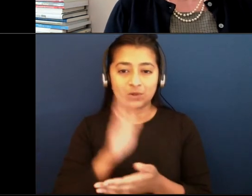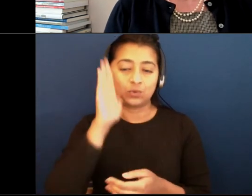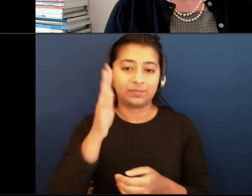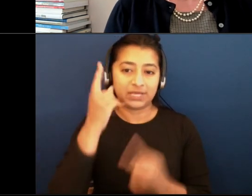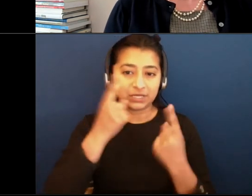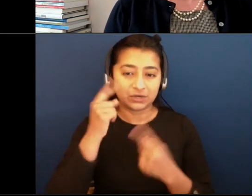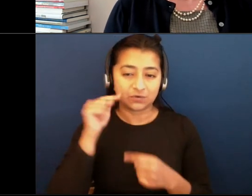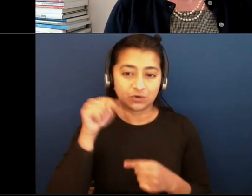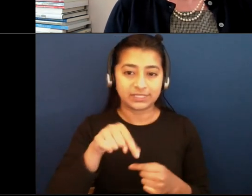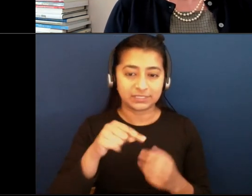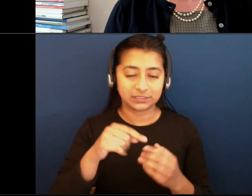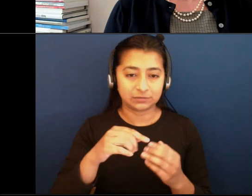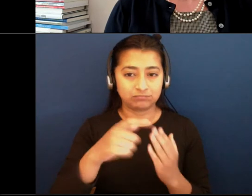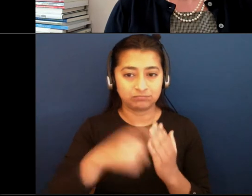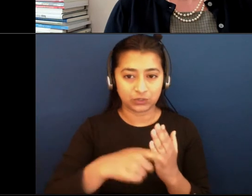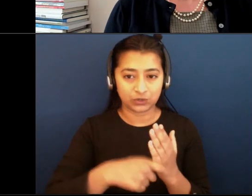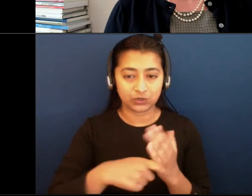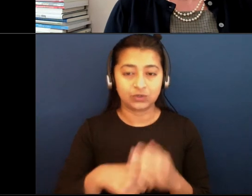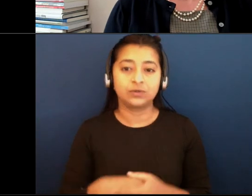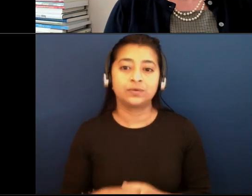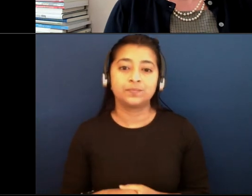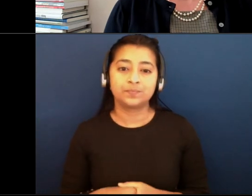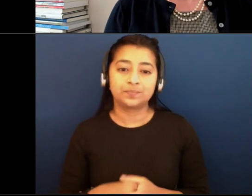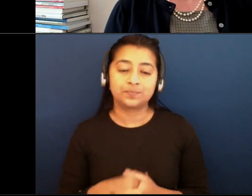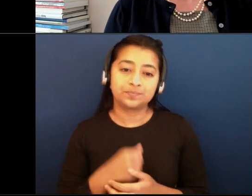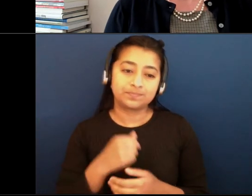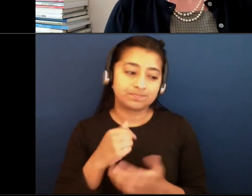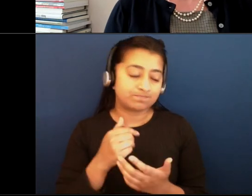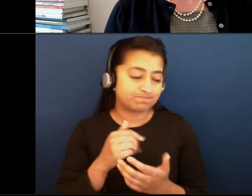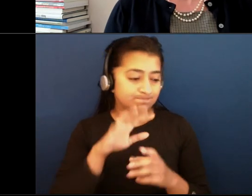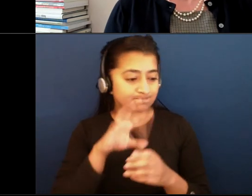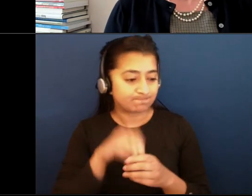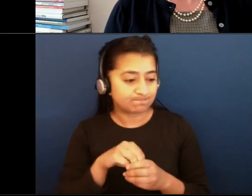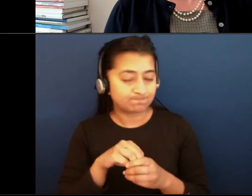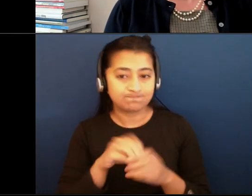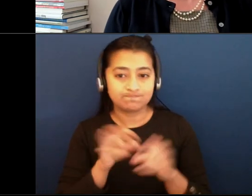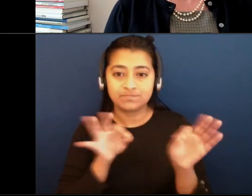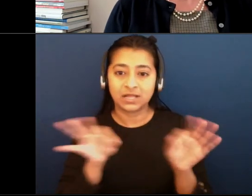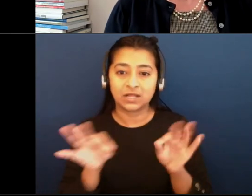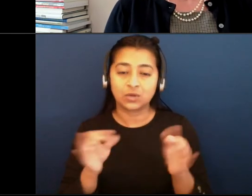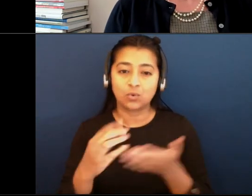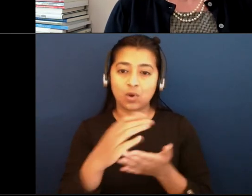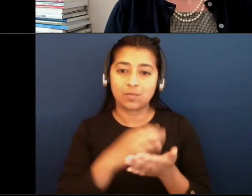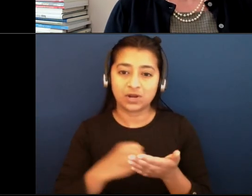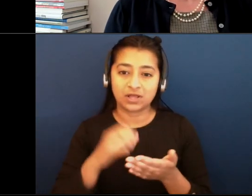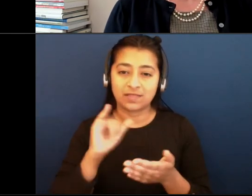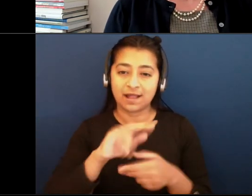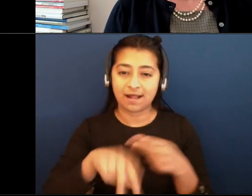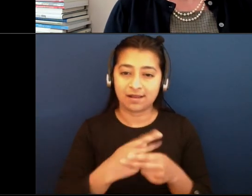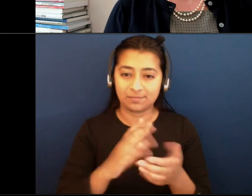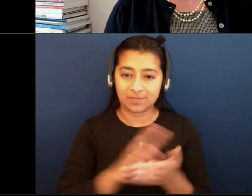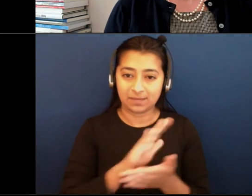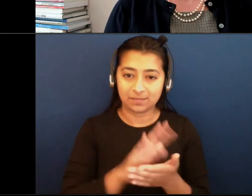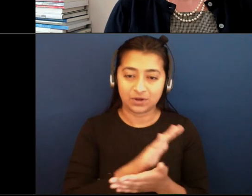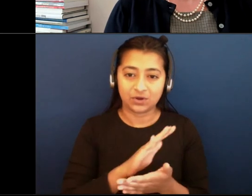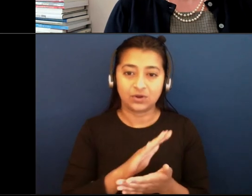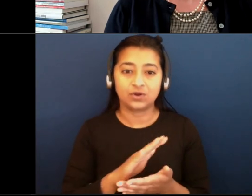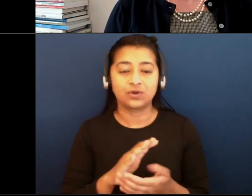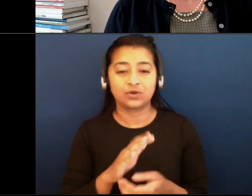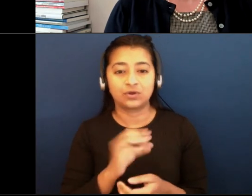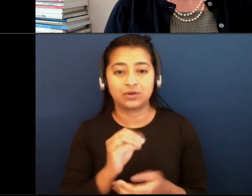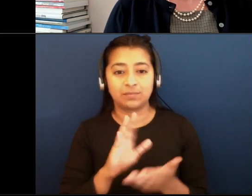section, including, you know, these describing corporate type papers and papers